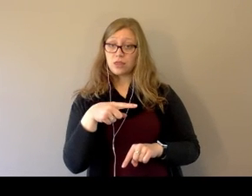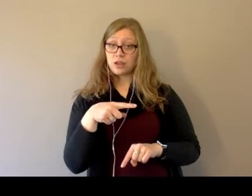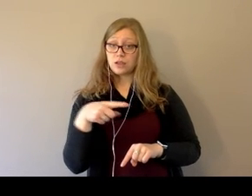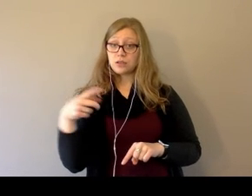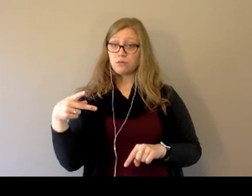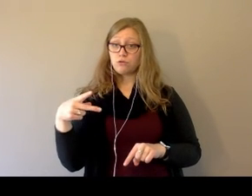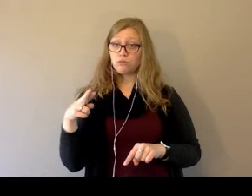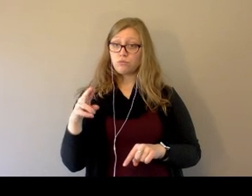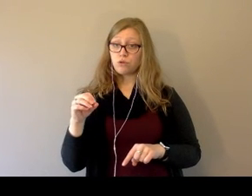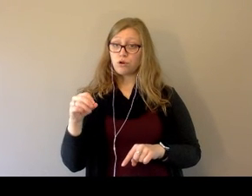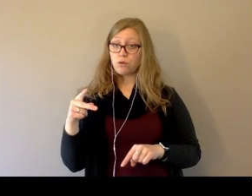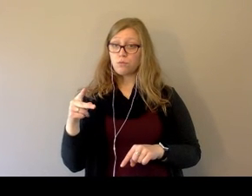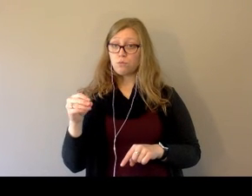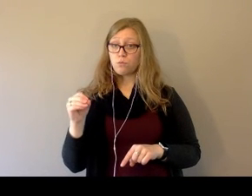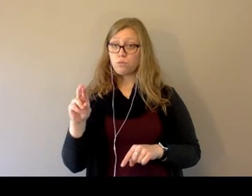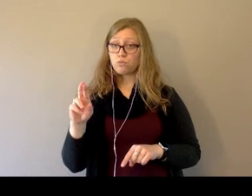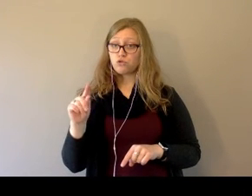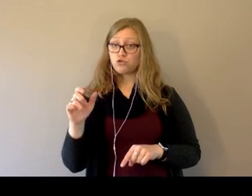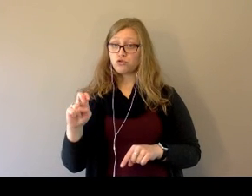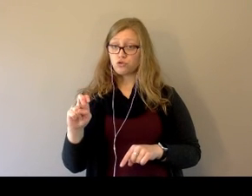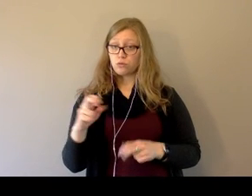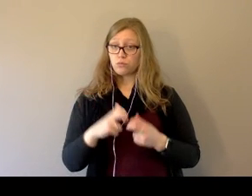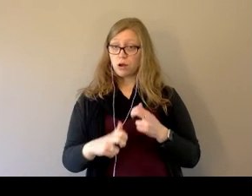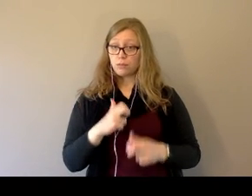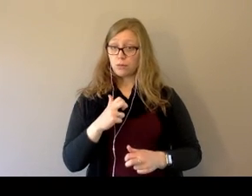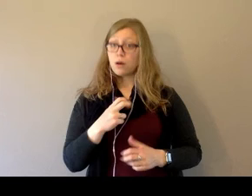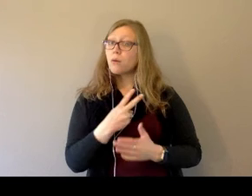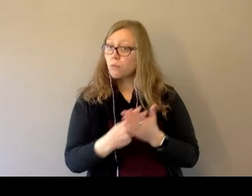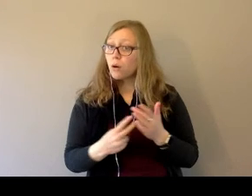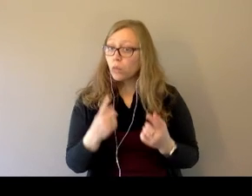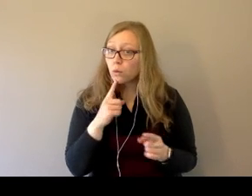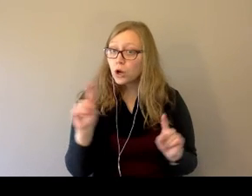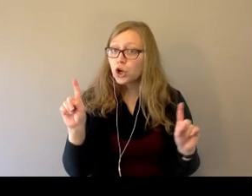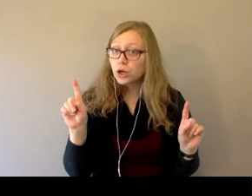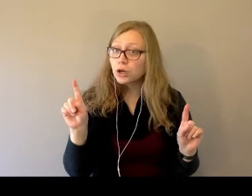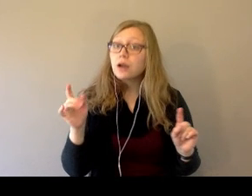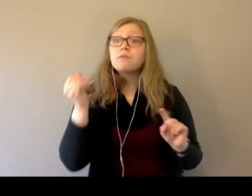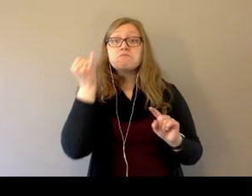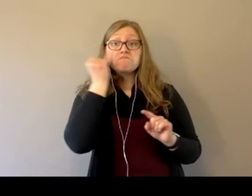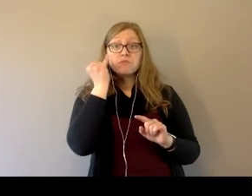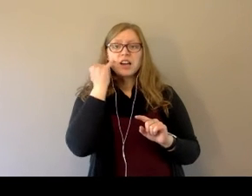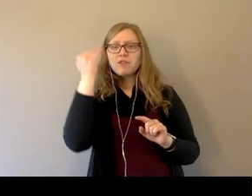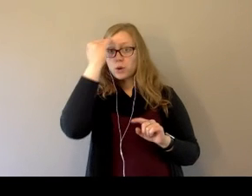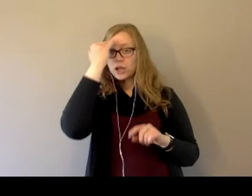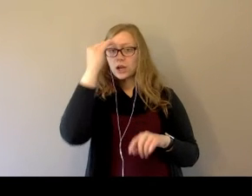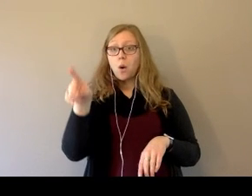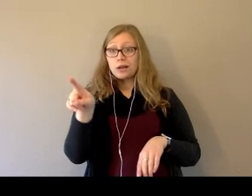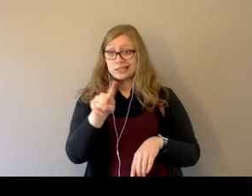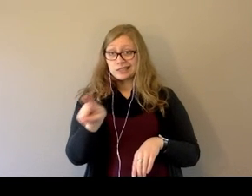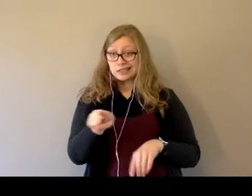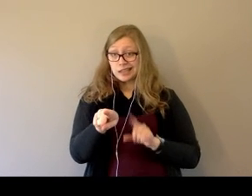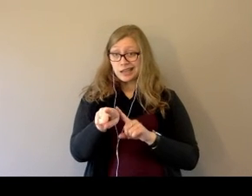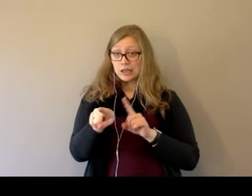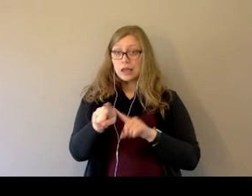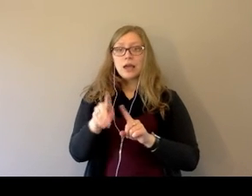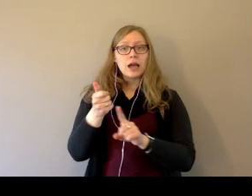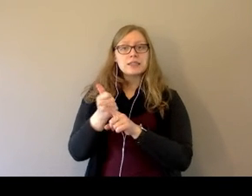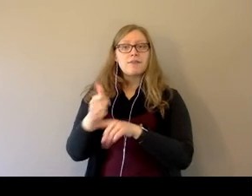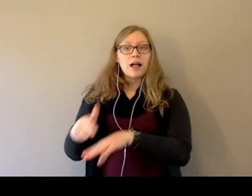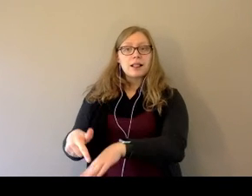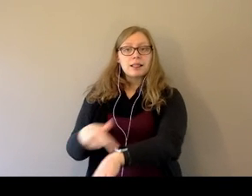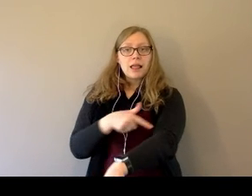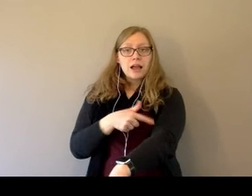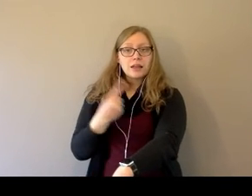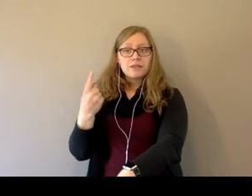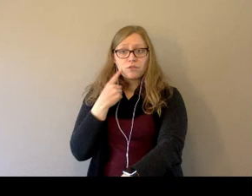this problem. Both answers would work. Now, if we know that z is a length, we could obviously get rid of the